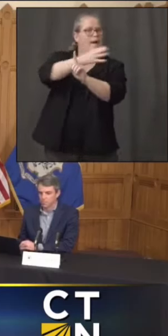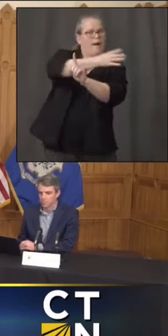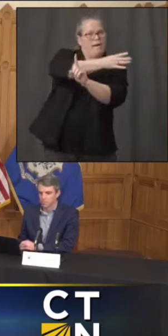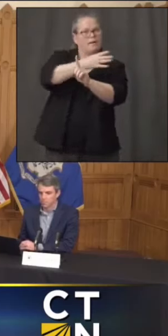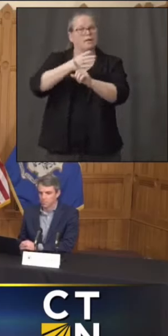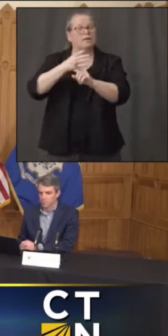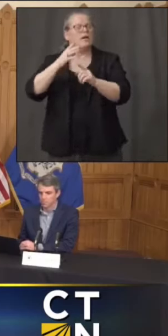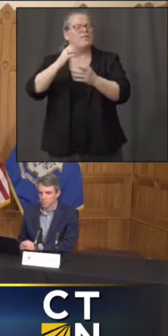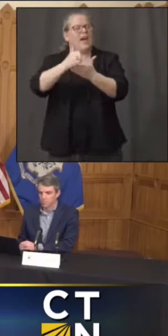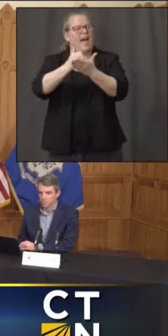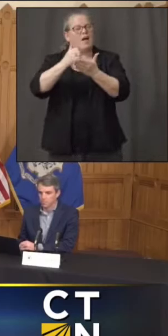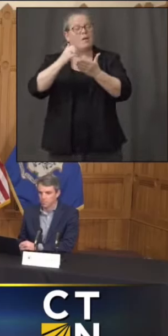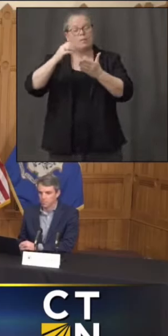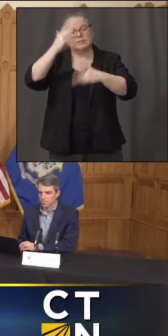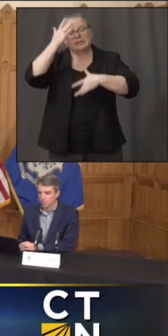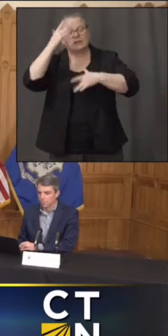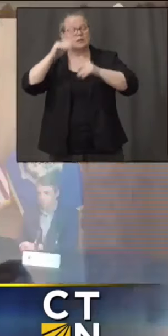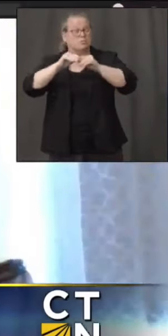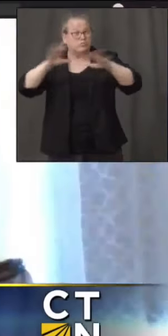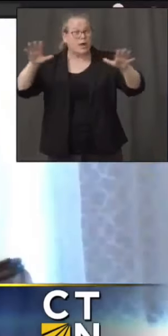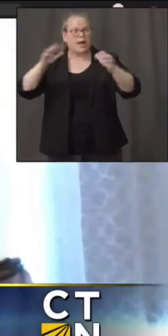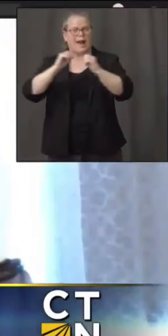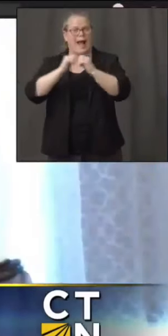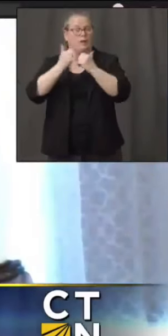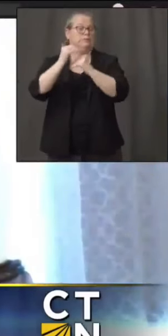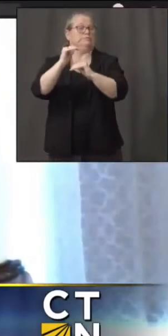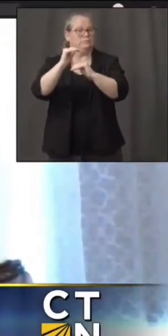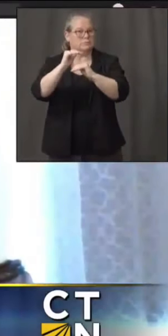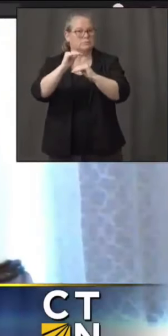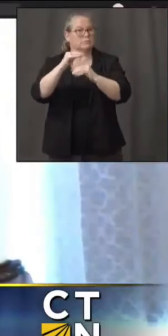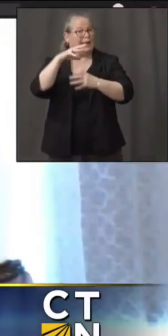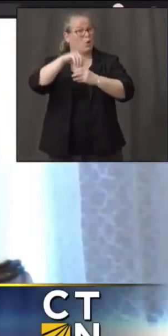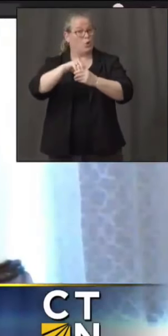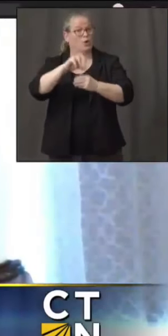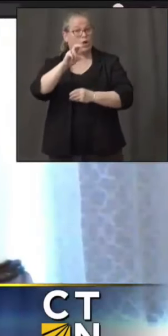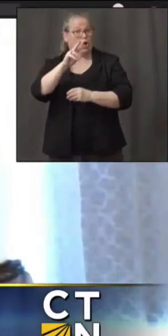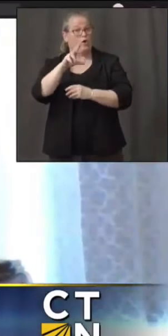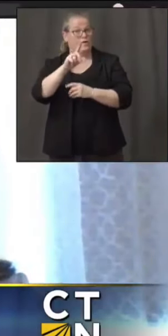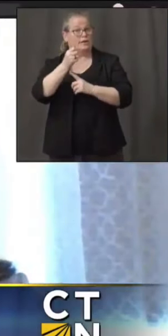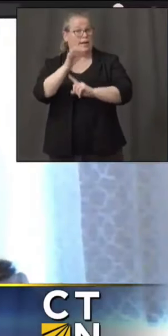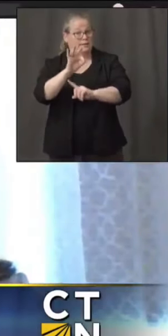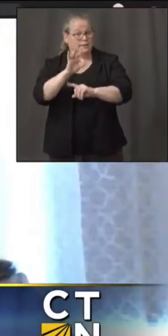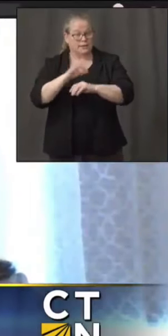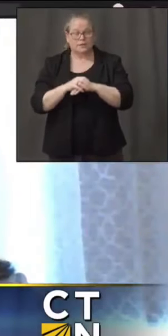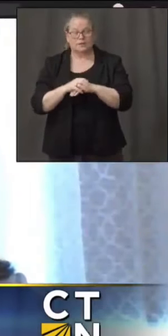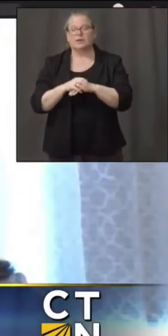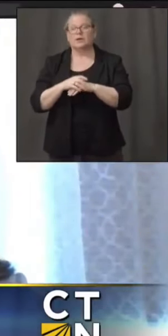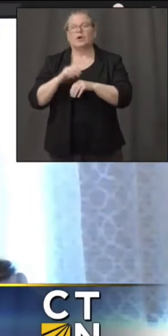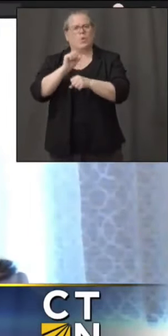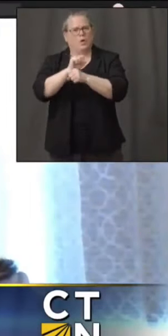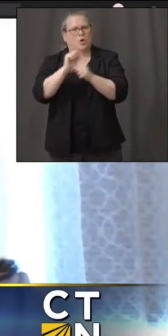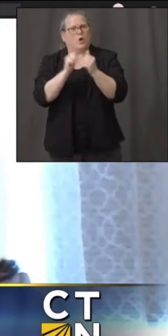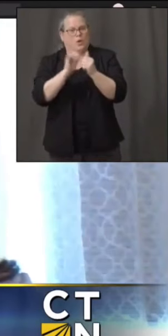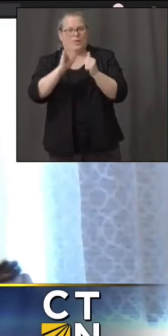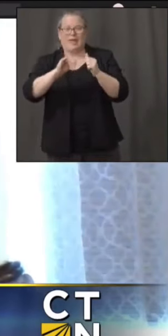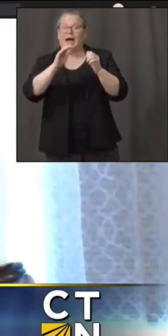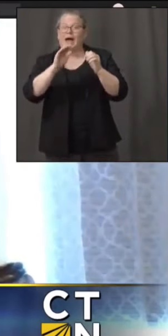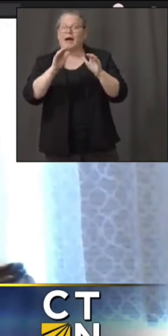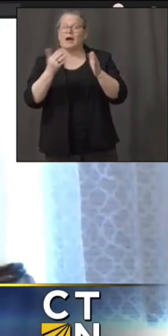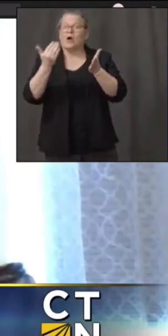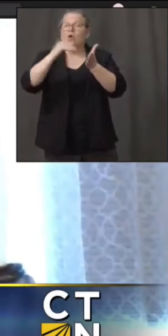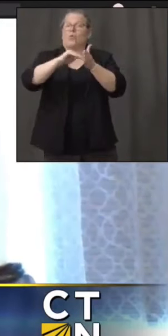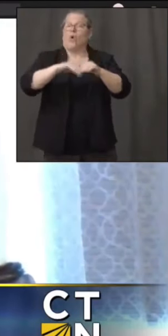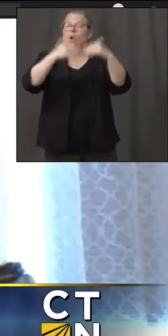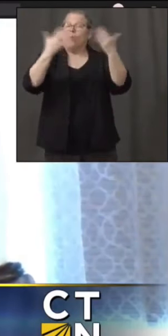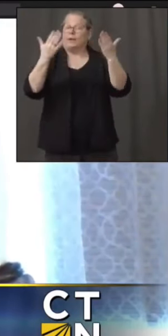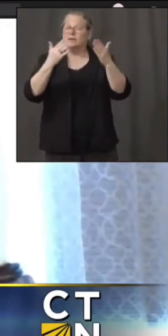including COVID-19. We've been working closely in collaboration with the Reopen Connecticut team to make sure that what